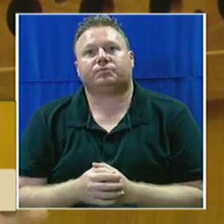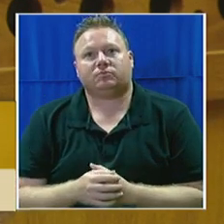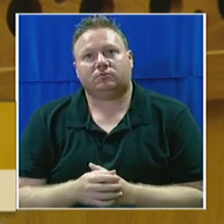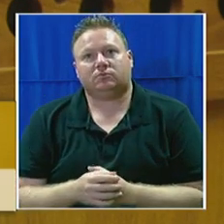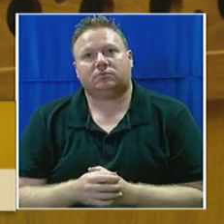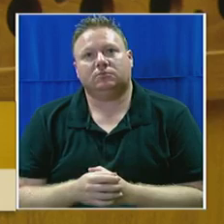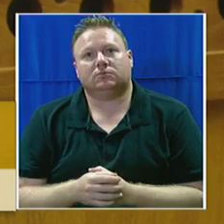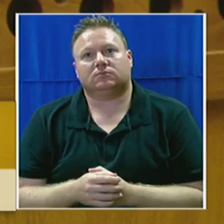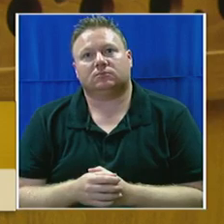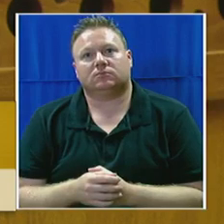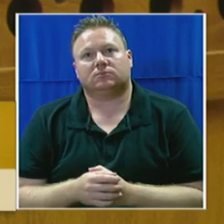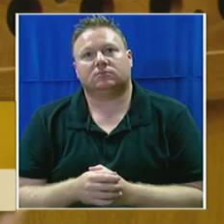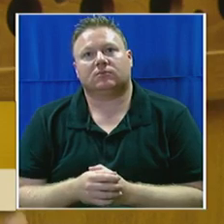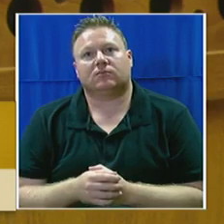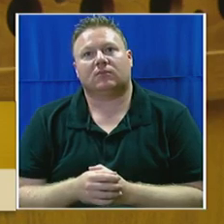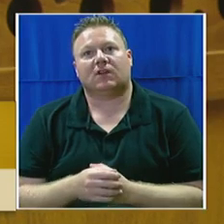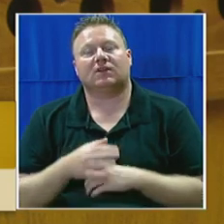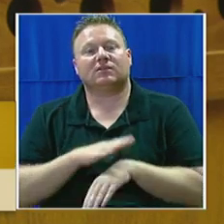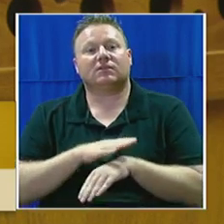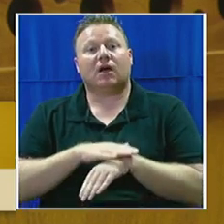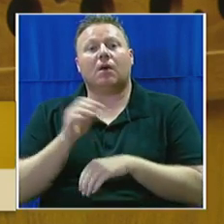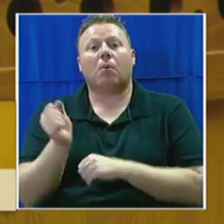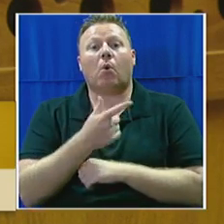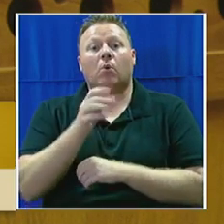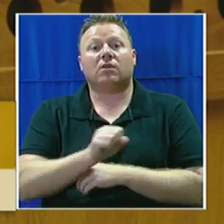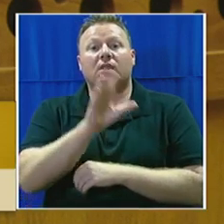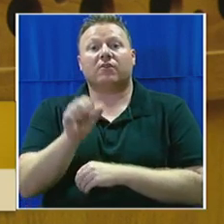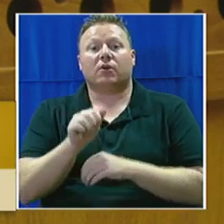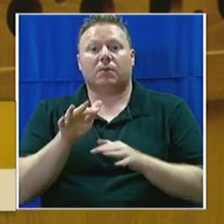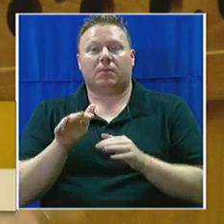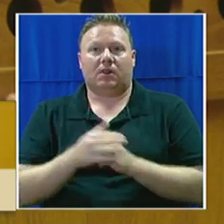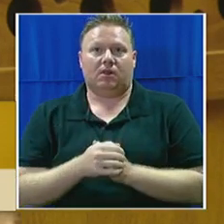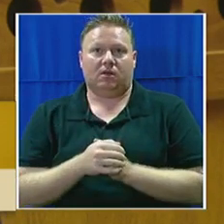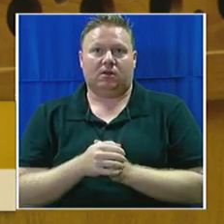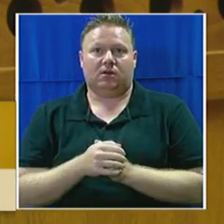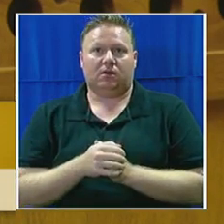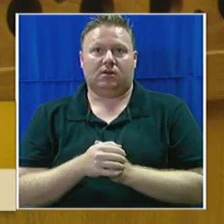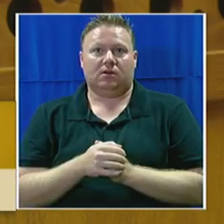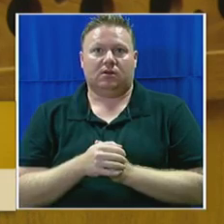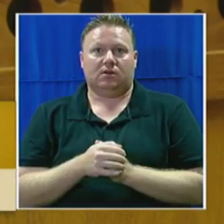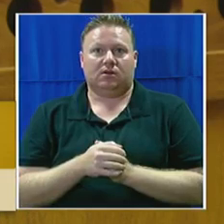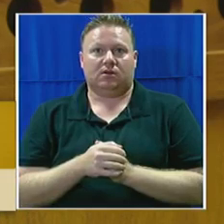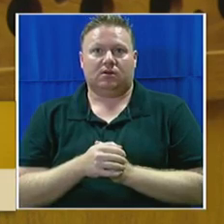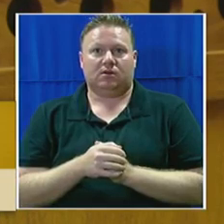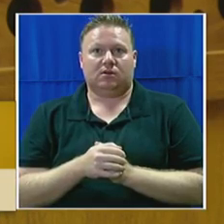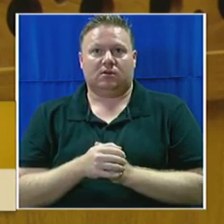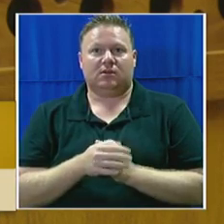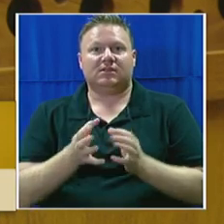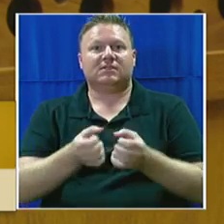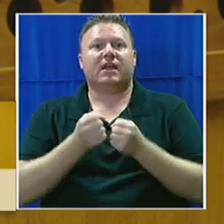It is time for all South Africans to take strength to the fact